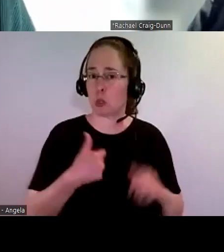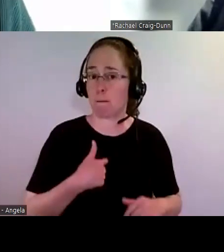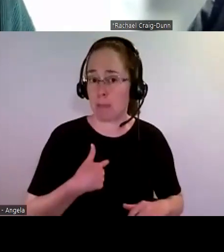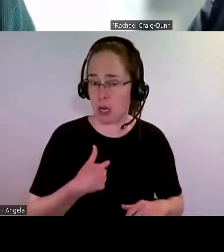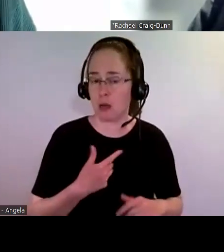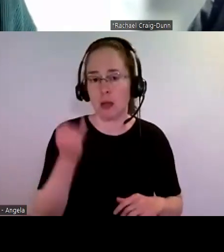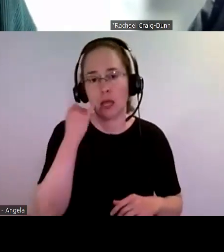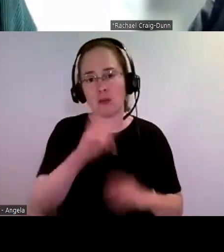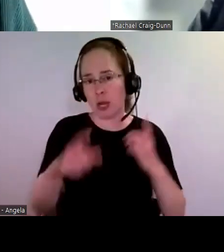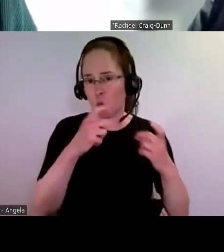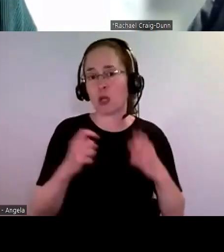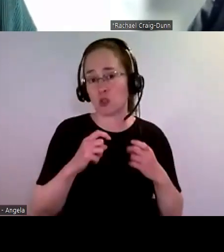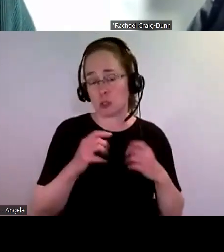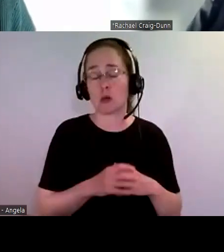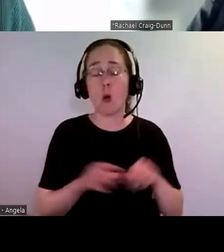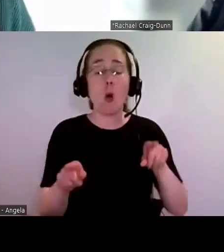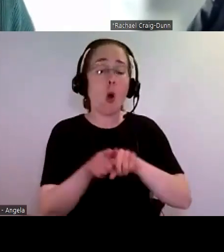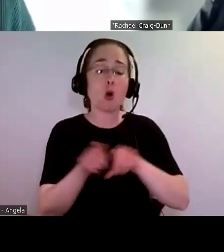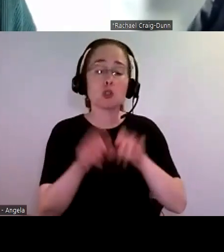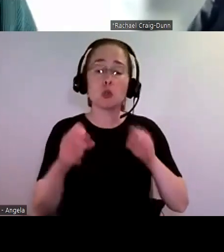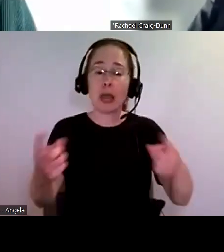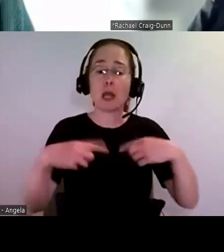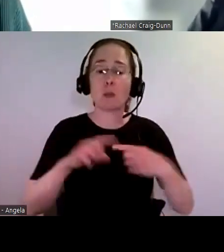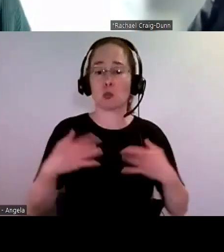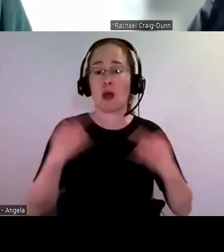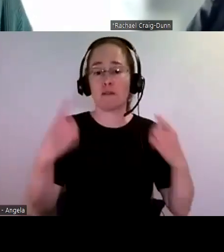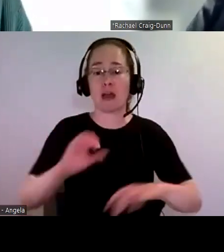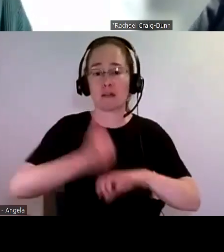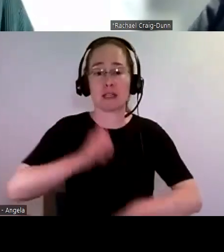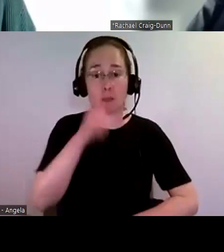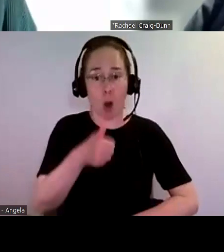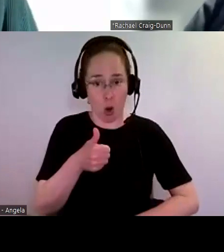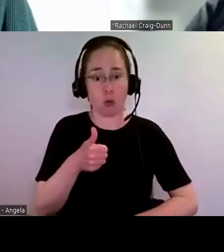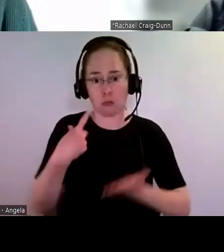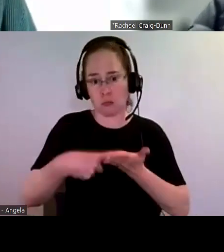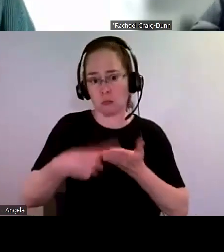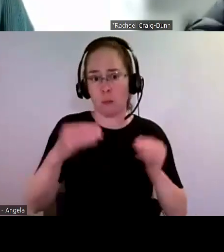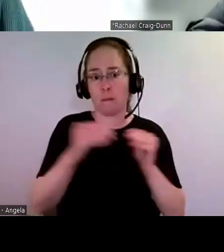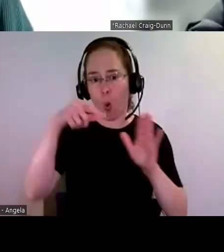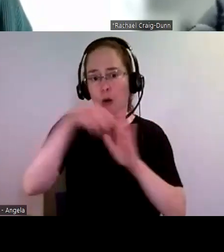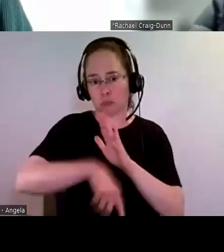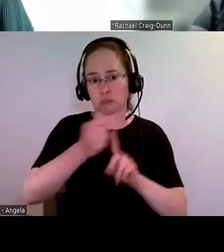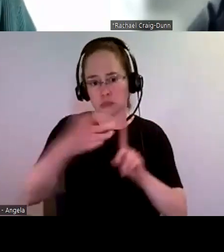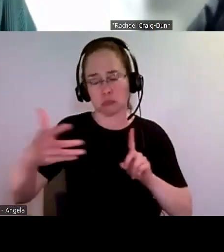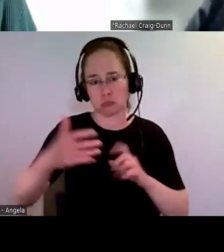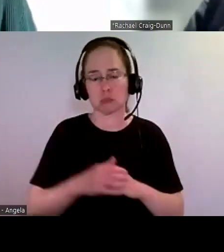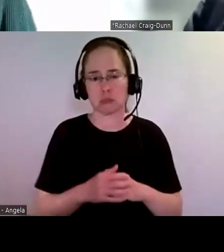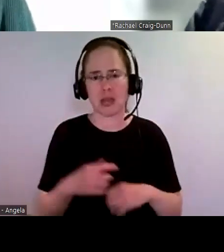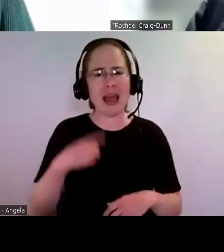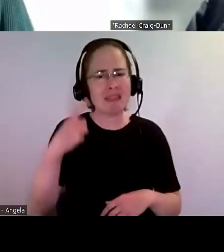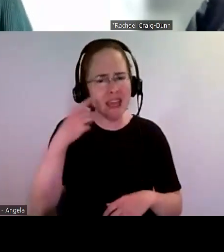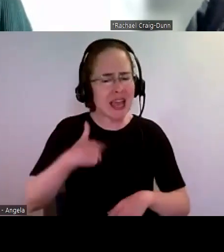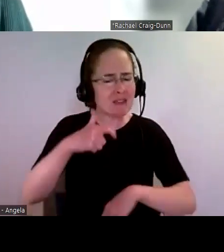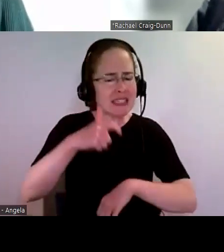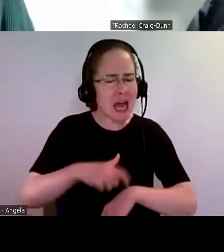if you have any questions about that. And you can also come to an event we have tomorrow. Going to talk a little bit more about that. I think we have time